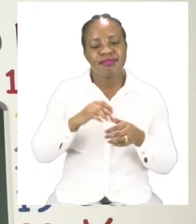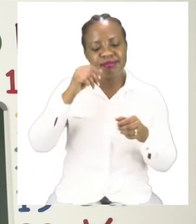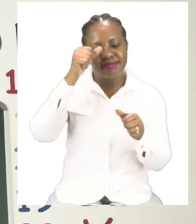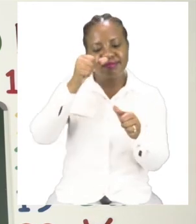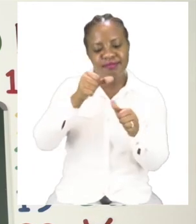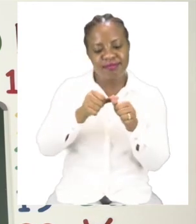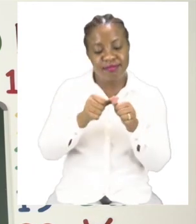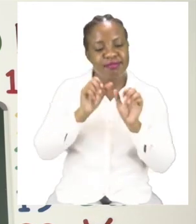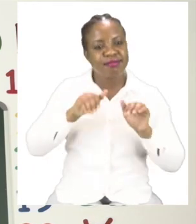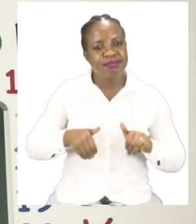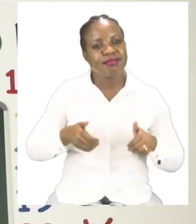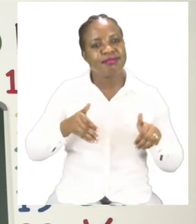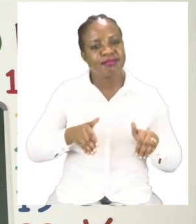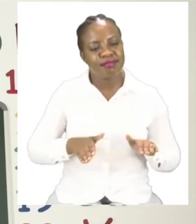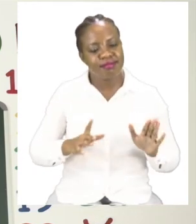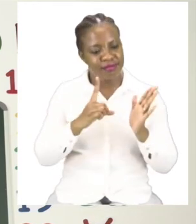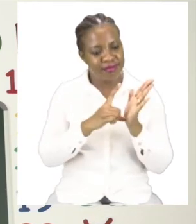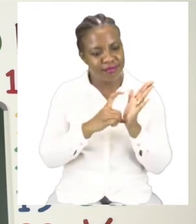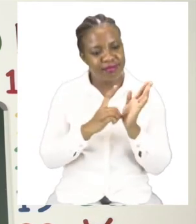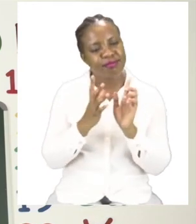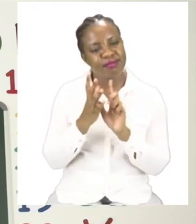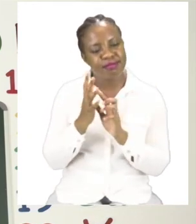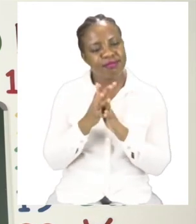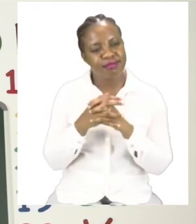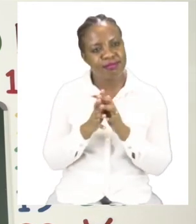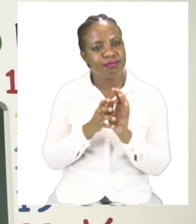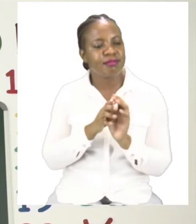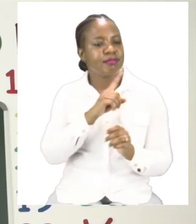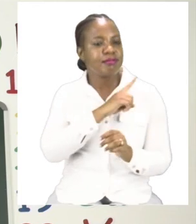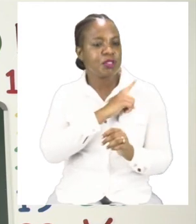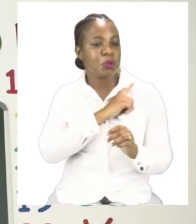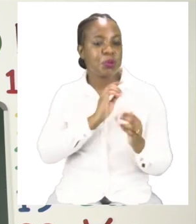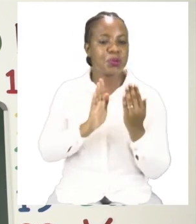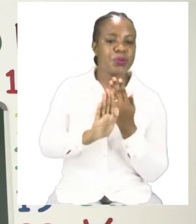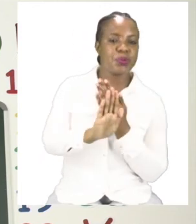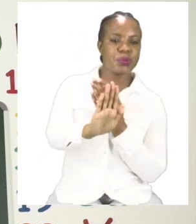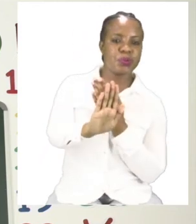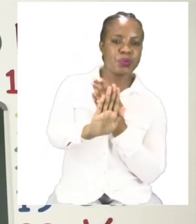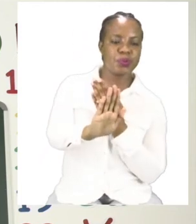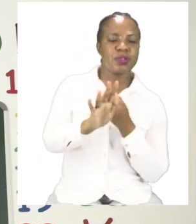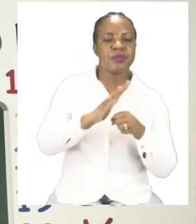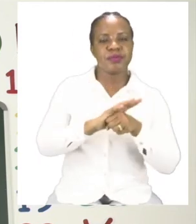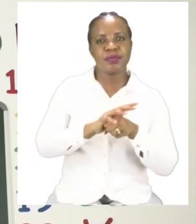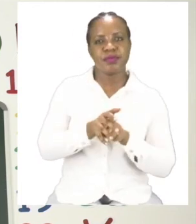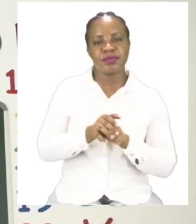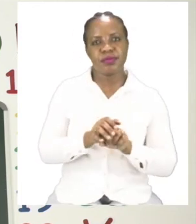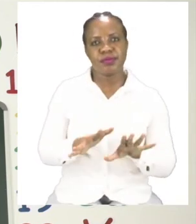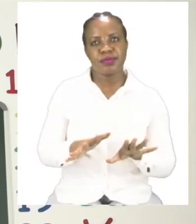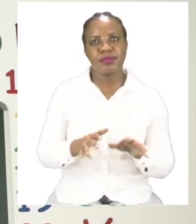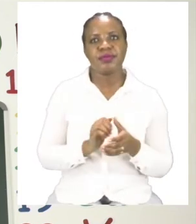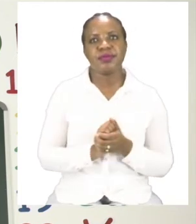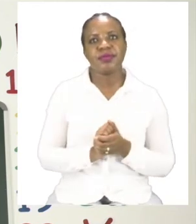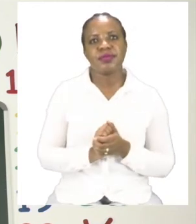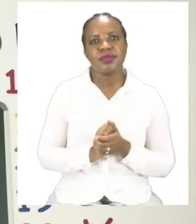Remember, boys and girls, we sanitize so that we can stay safe and far away from coronavirus.